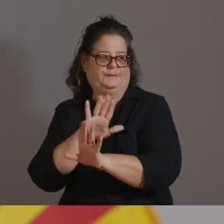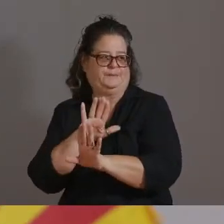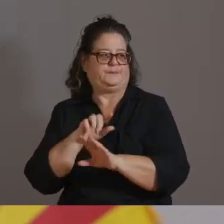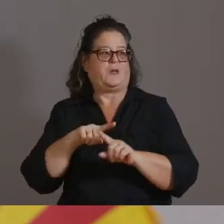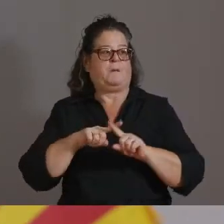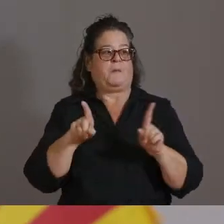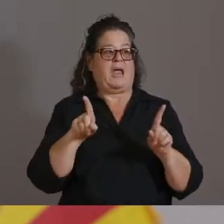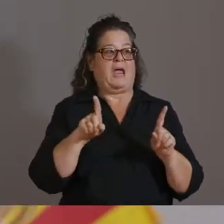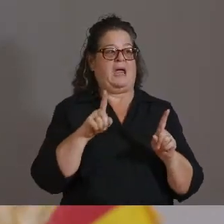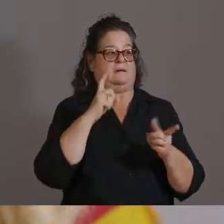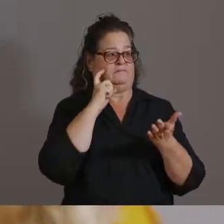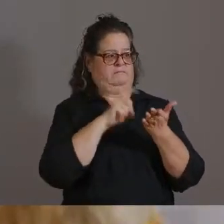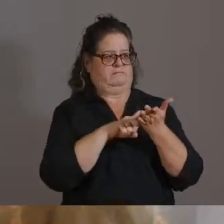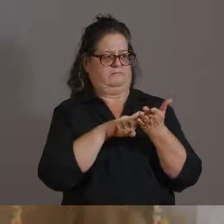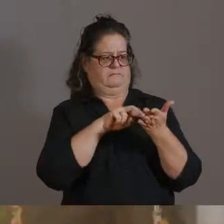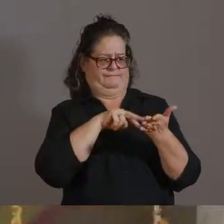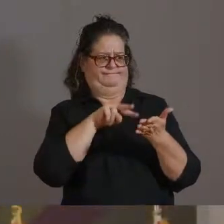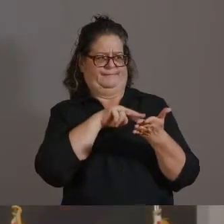in. Thank you.